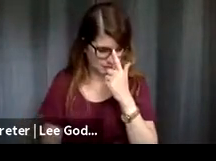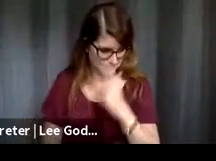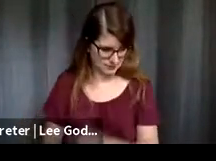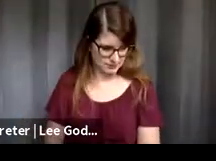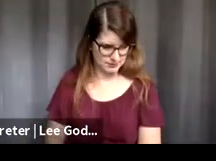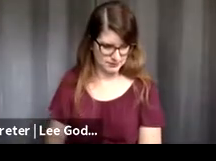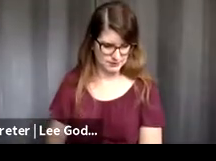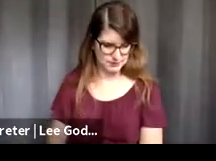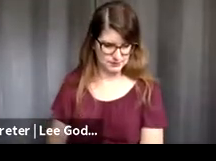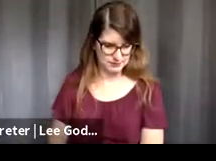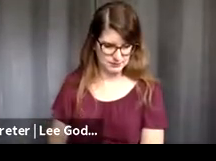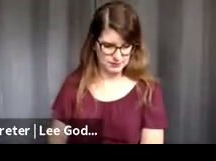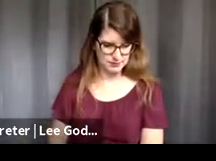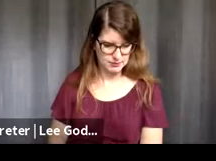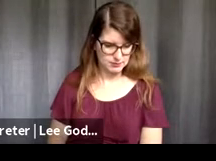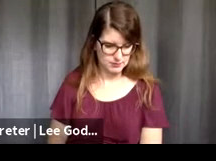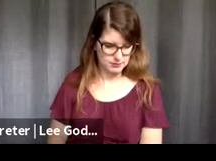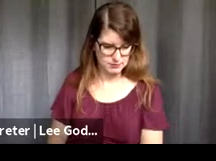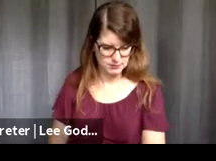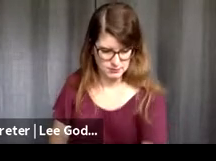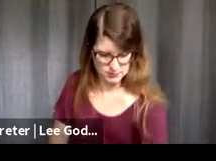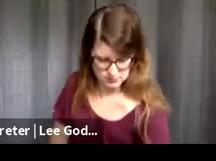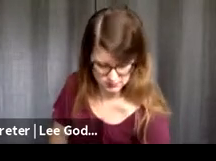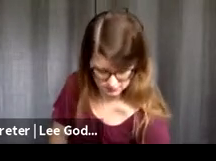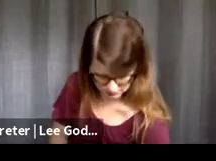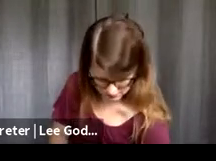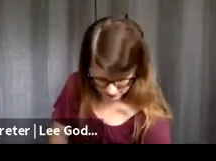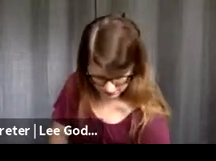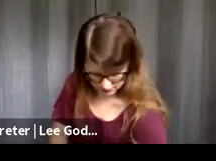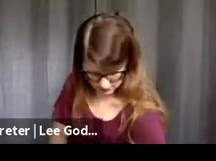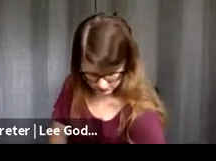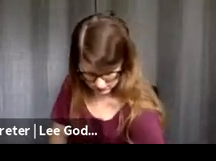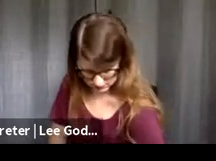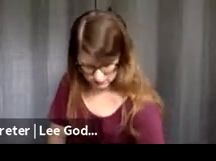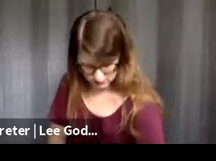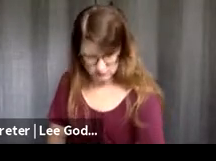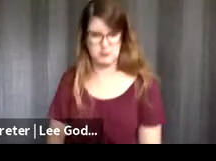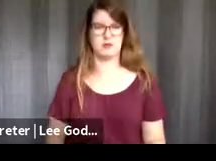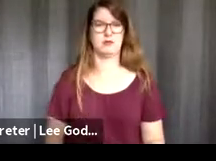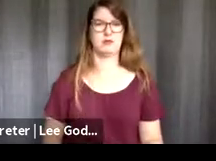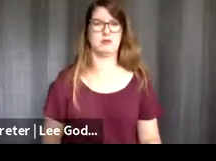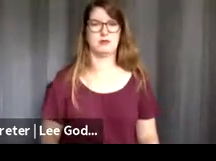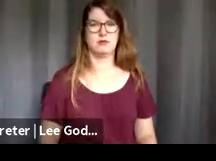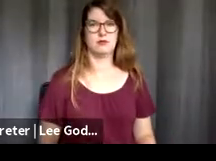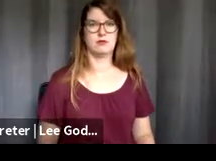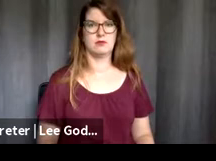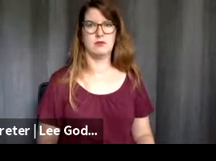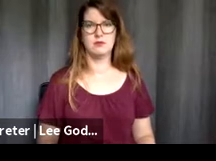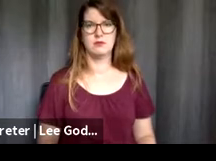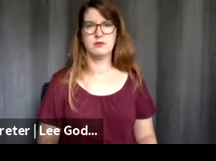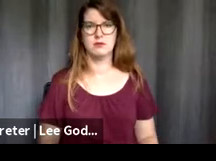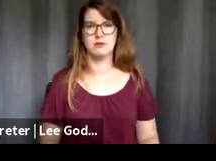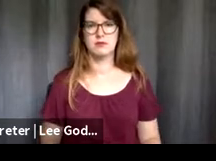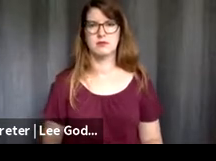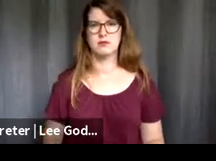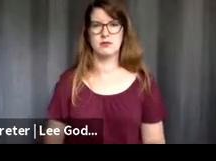can be trusted with very little can also be trusted with much. Whoever is dishonest with very little will also be dishonest with much. So if